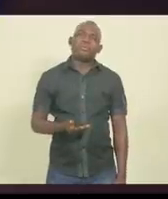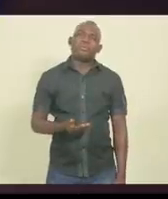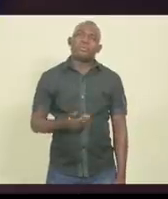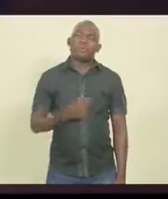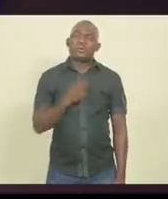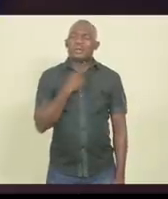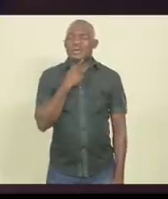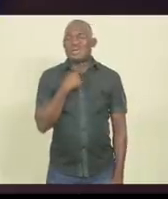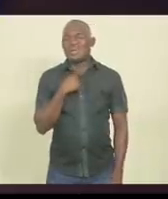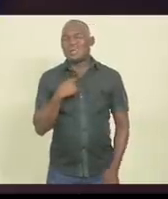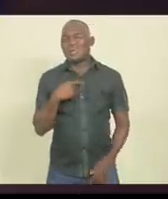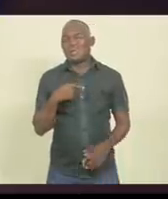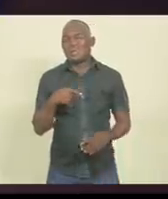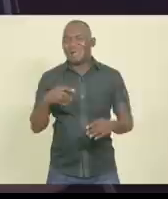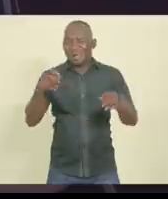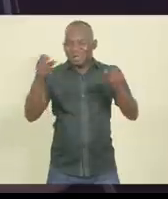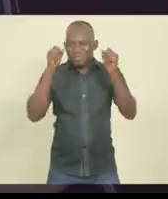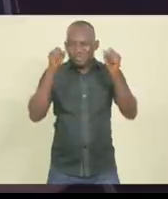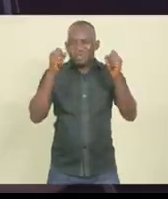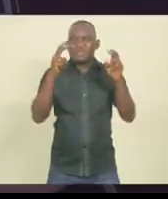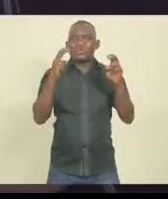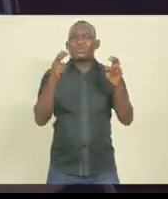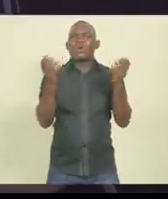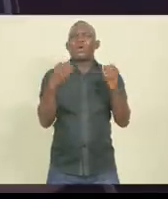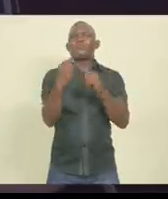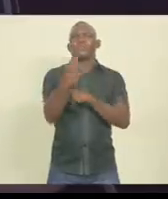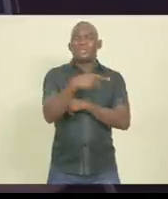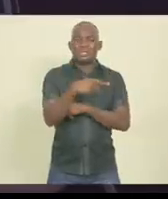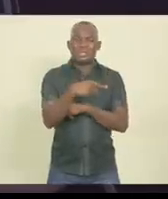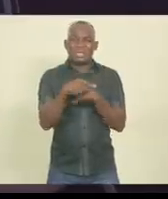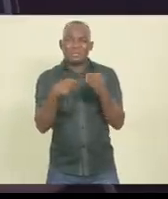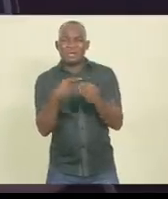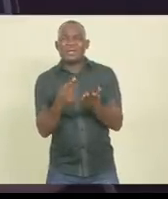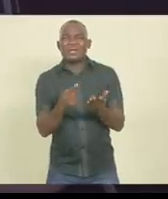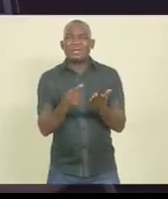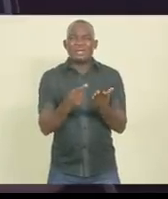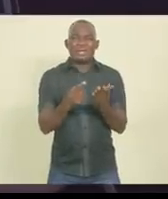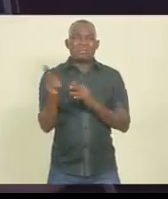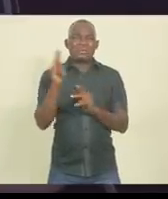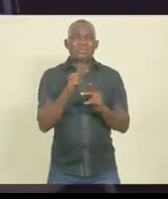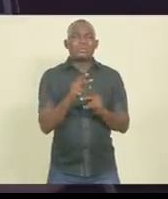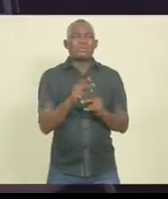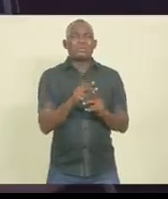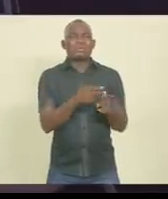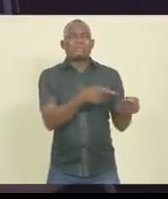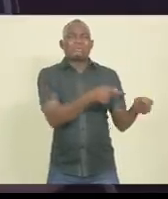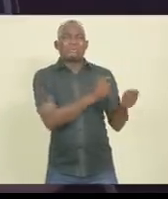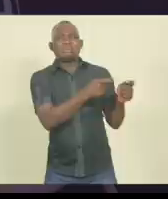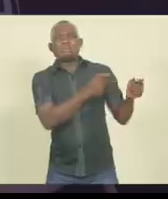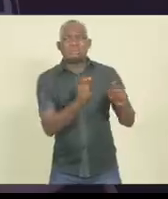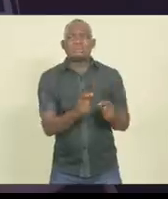There was a serious case at the office today about illegal migration and a certain man called